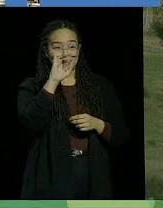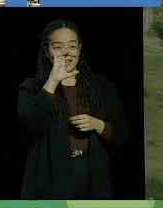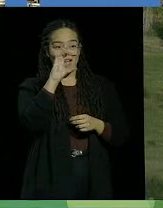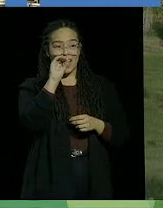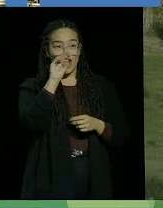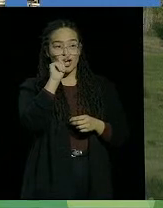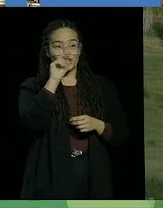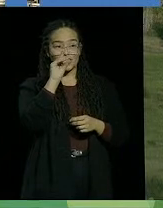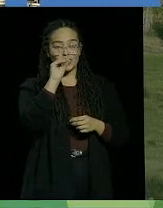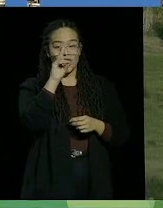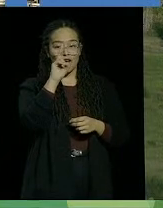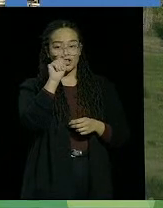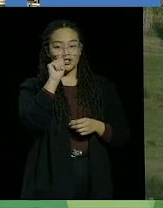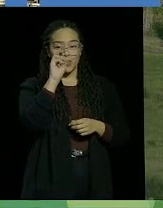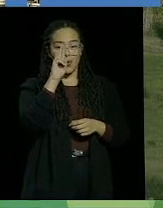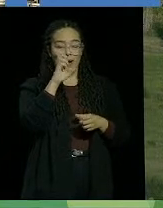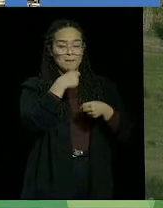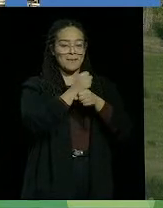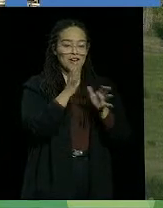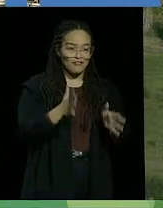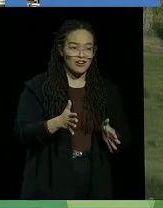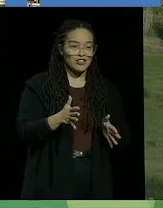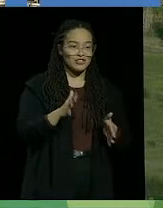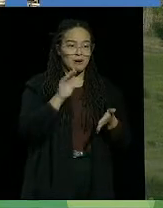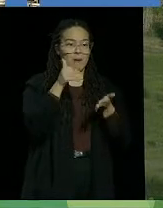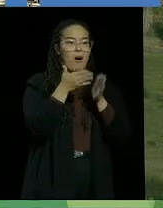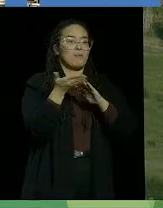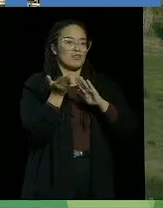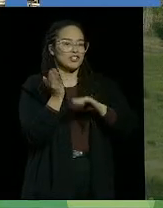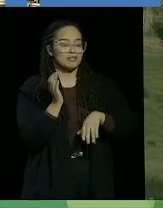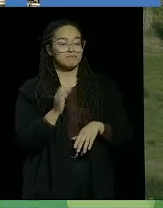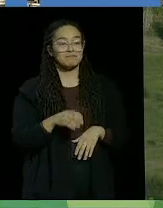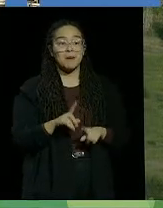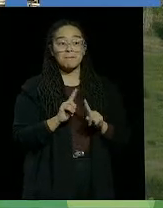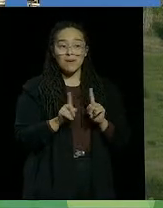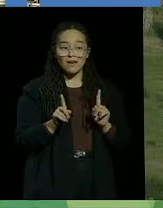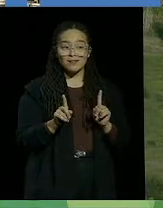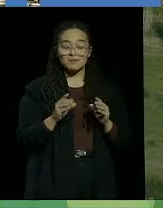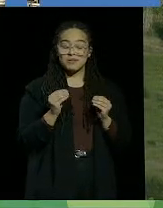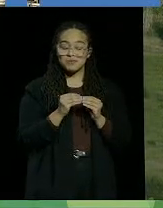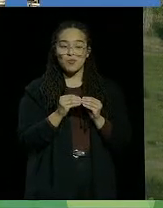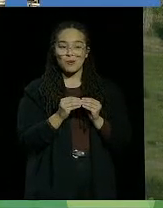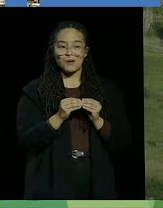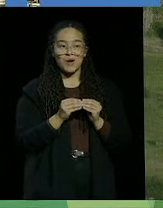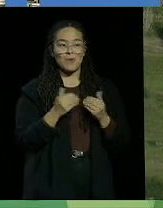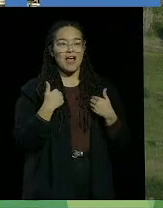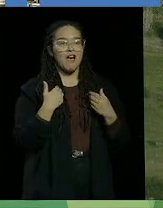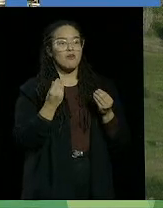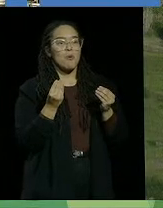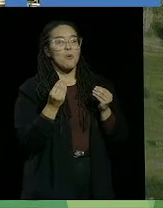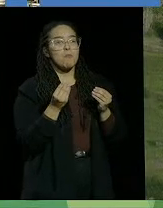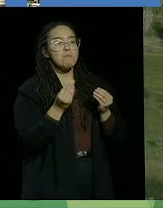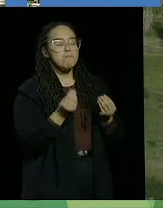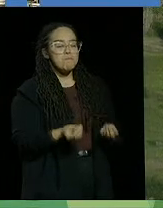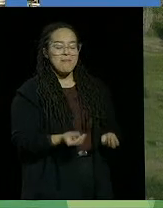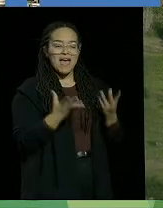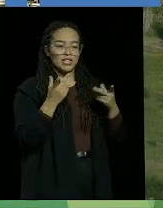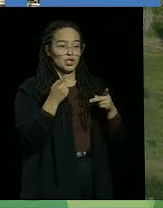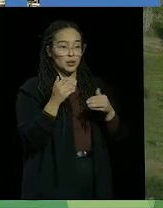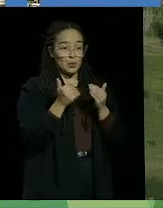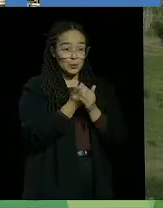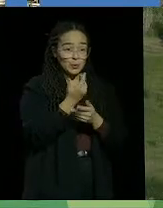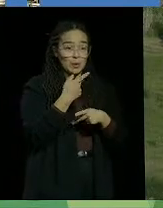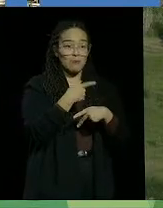operation. But that's not all. We're also planning multiple new product launches in our power